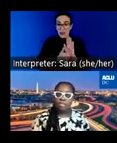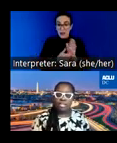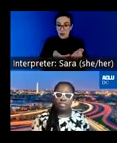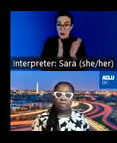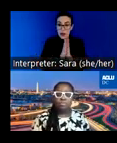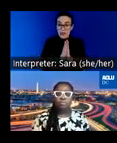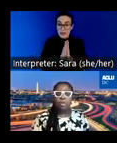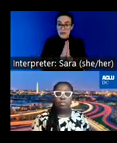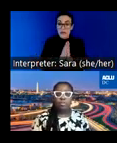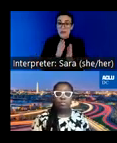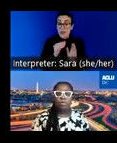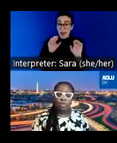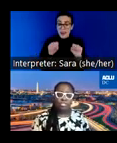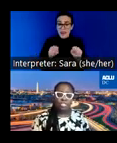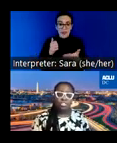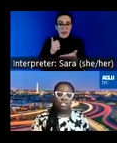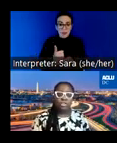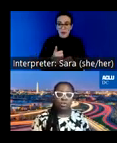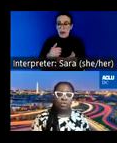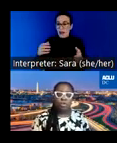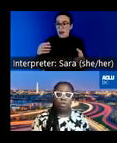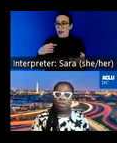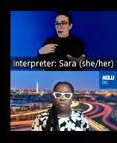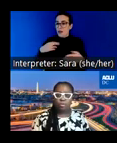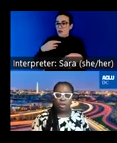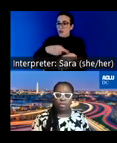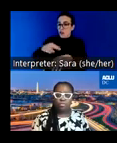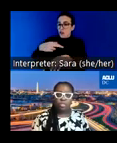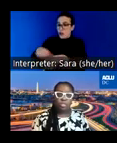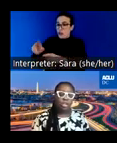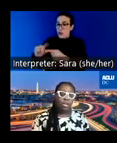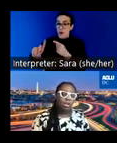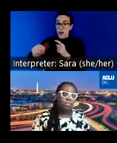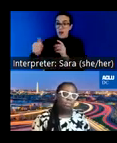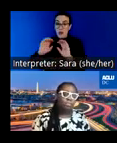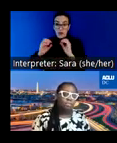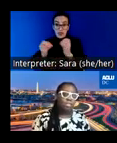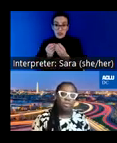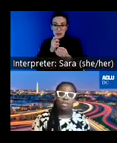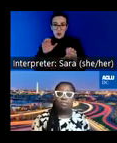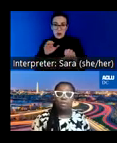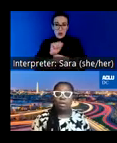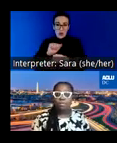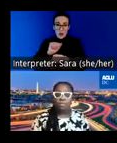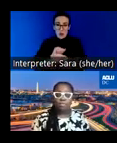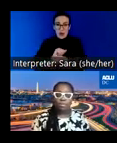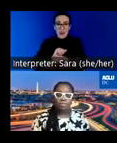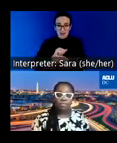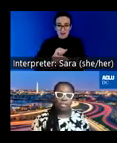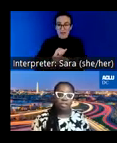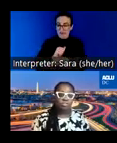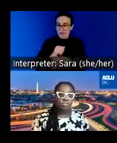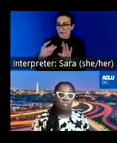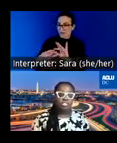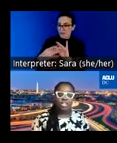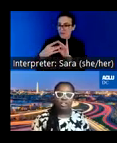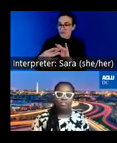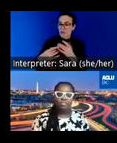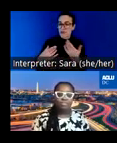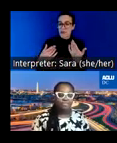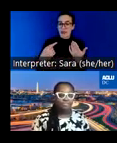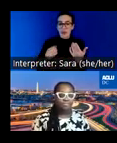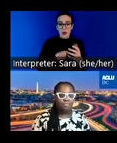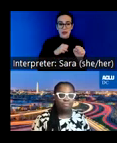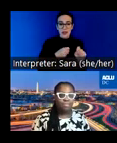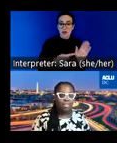and connect folks with other organizations that are doing work here on the ground that we can uplift via our social media